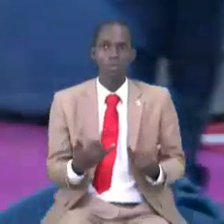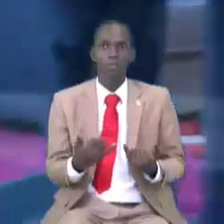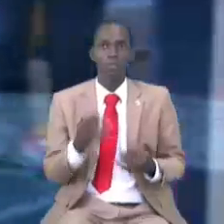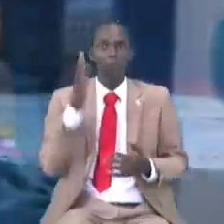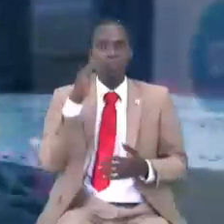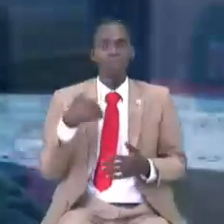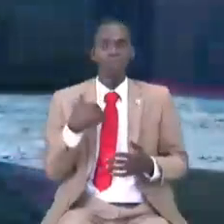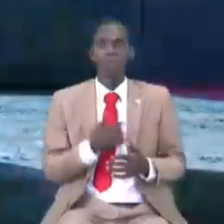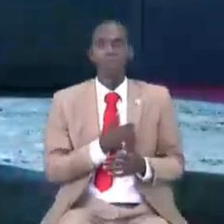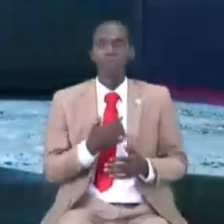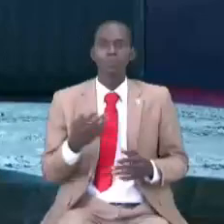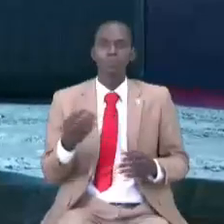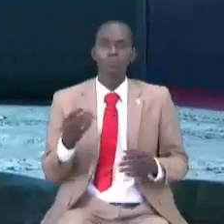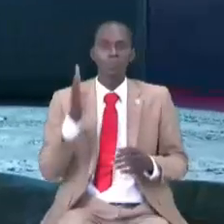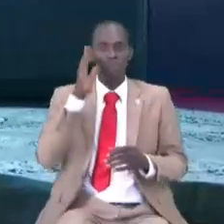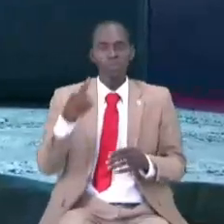Thank you, sir.